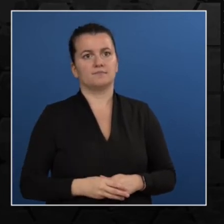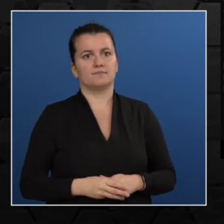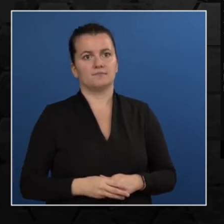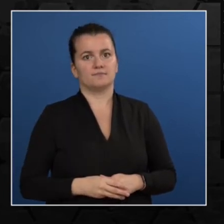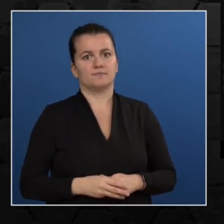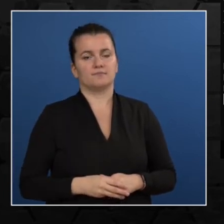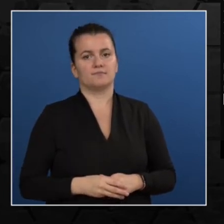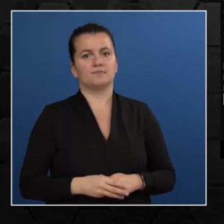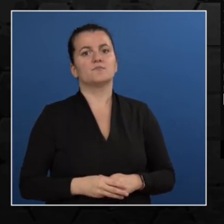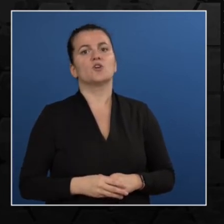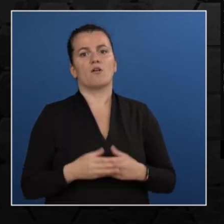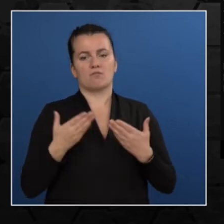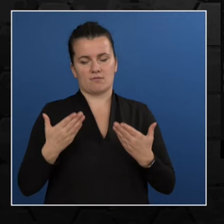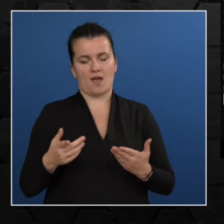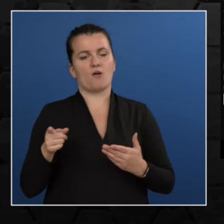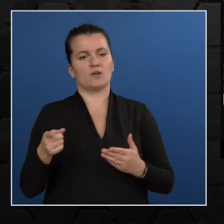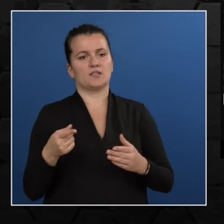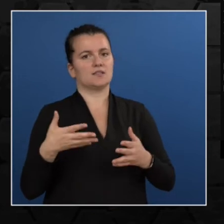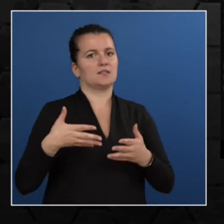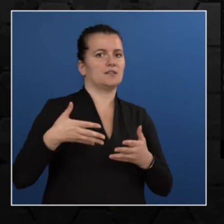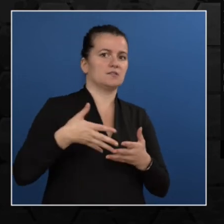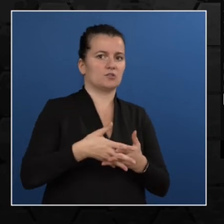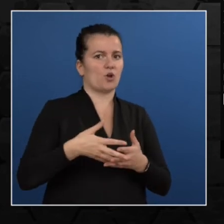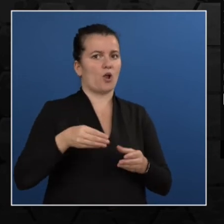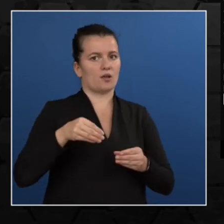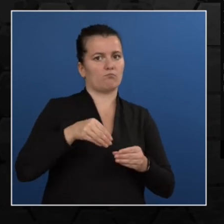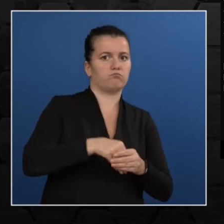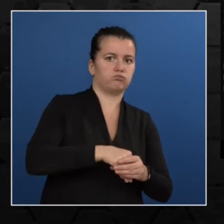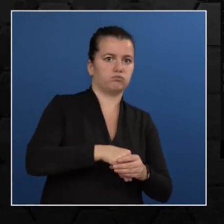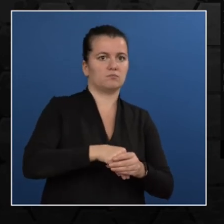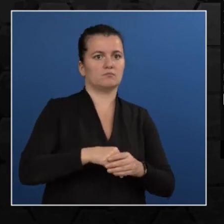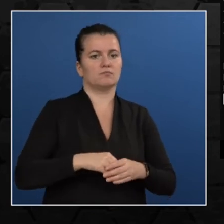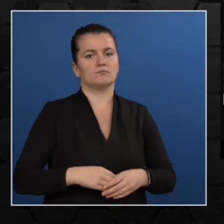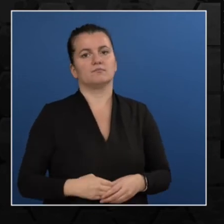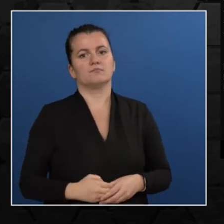now. It's installing.